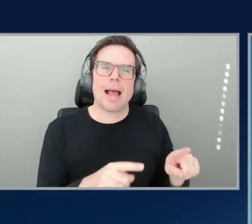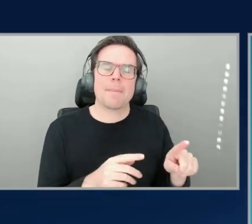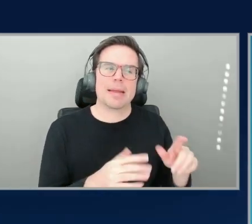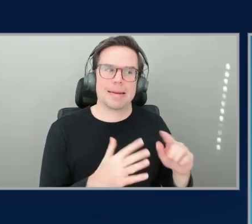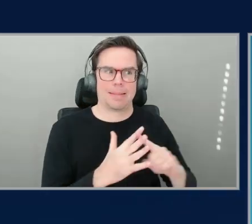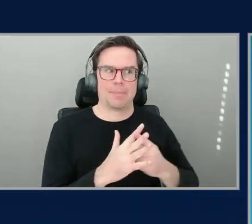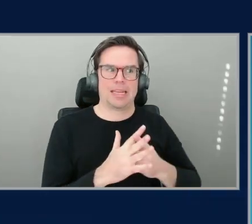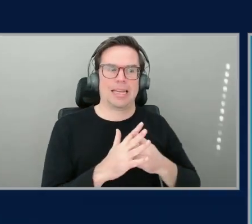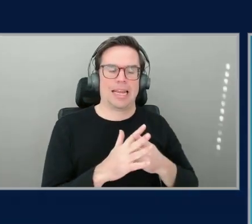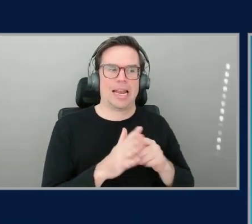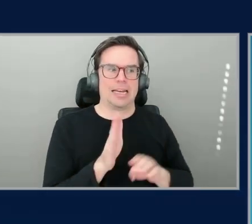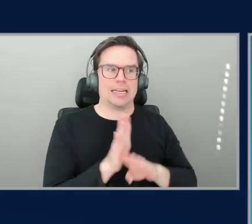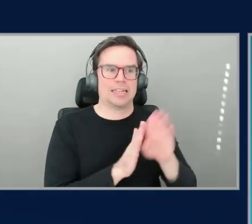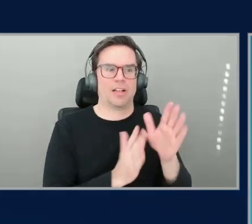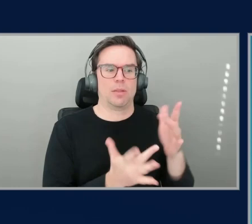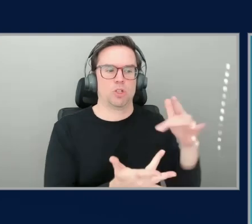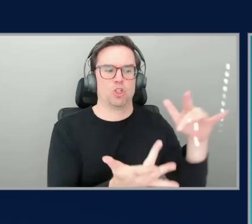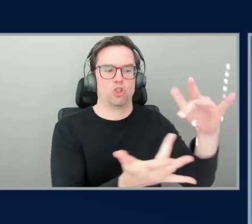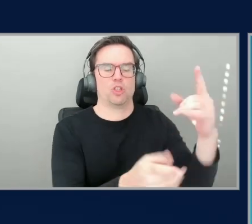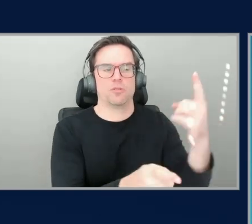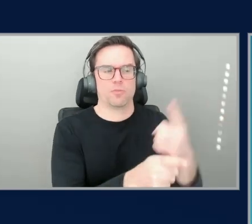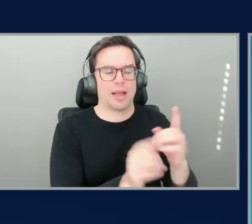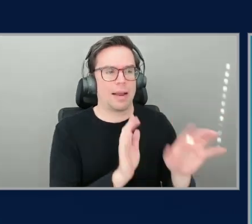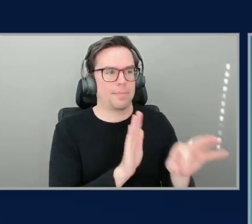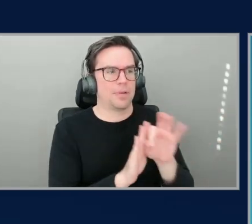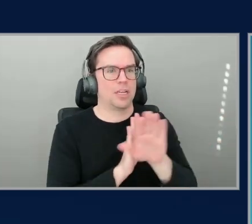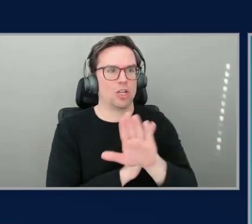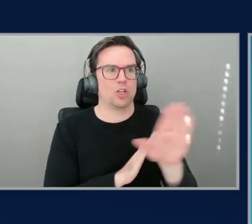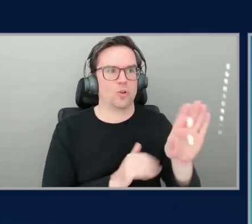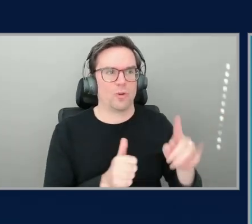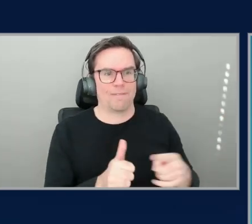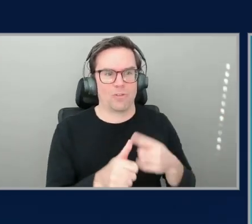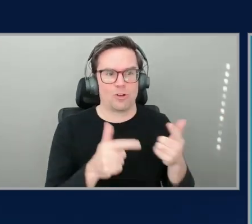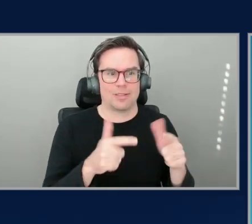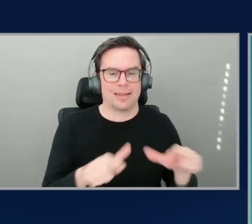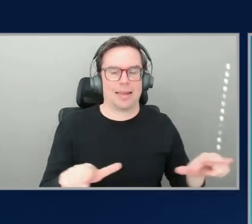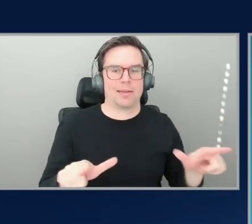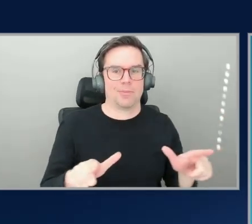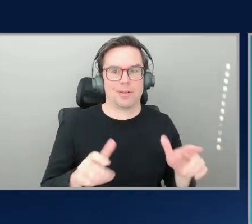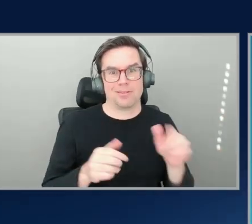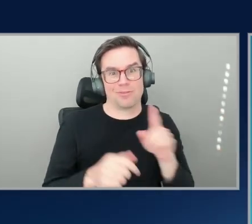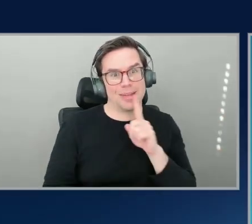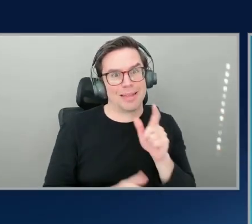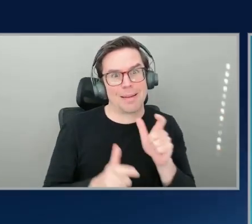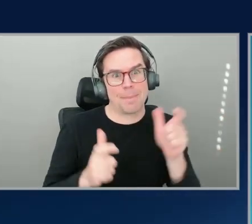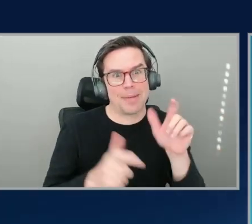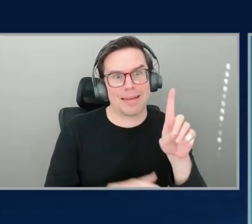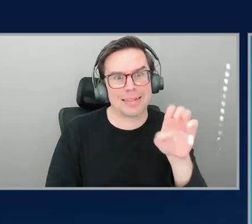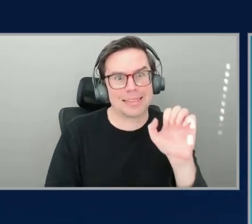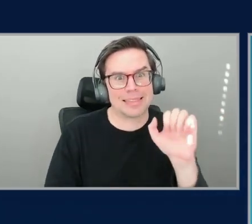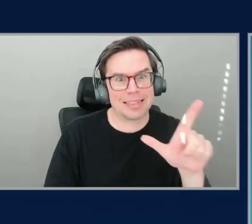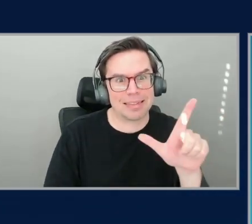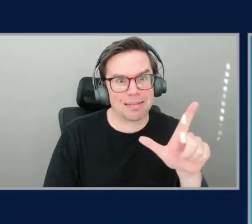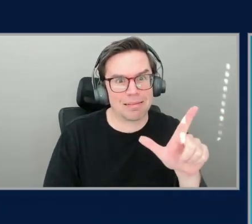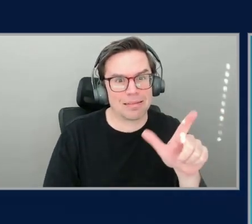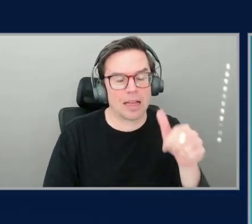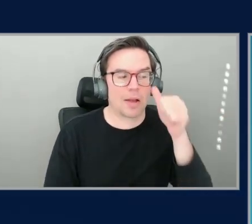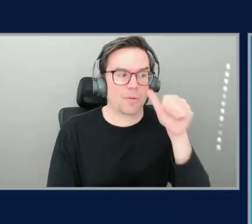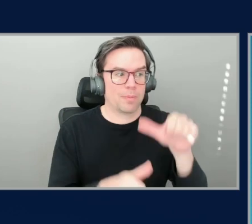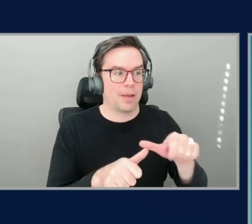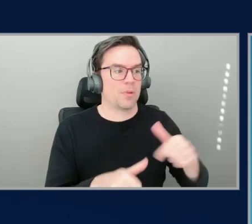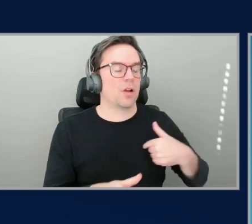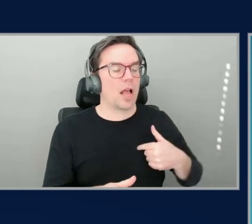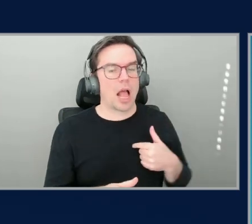Like picking your first language, and that's kind of a big deal. I remember back, because I came to tech later in